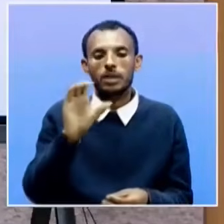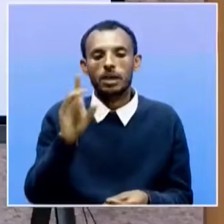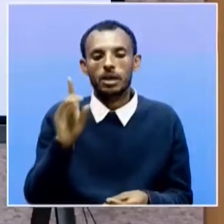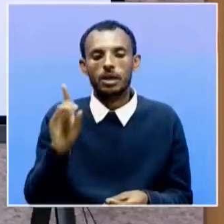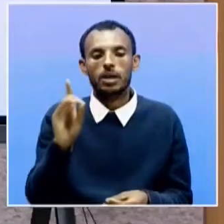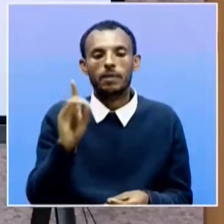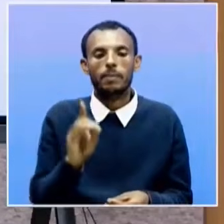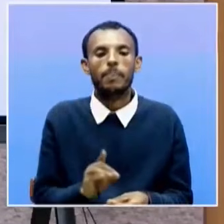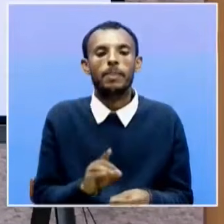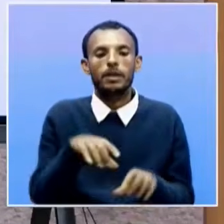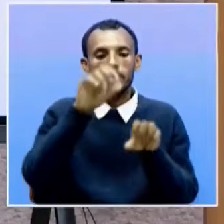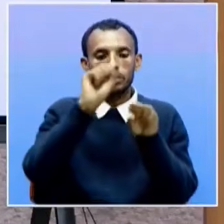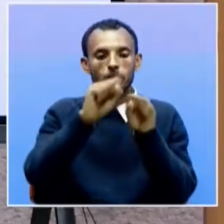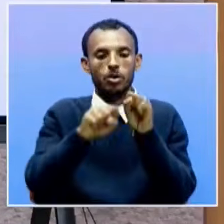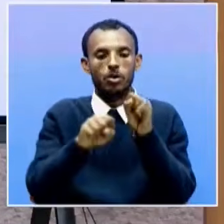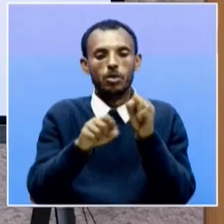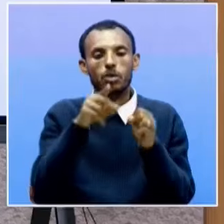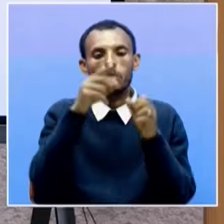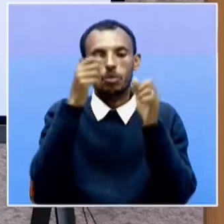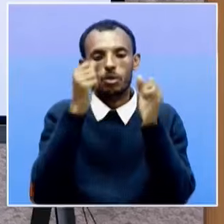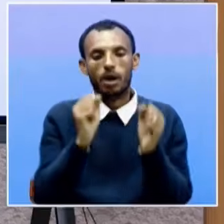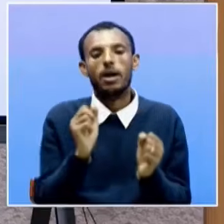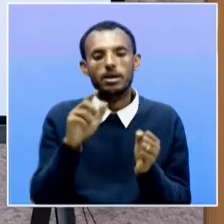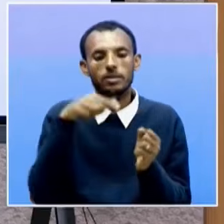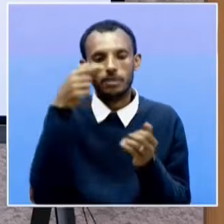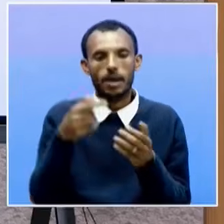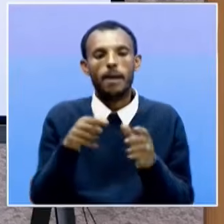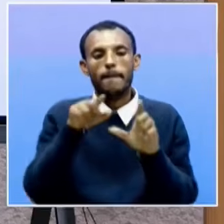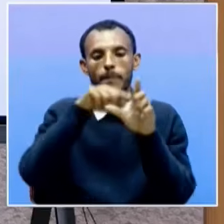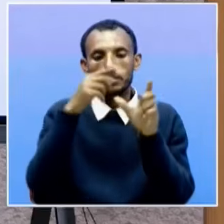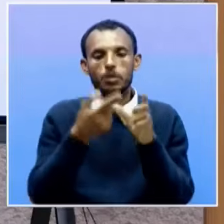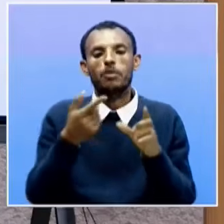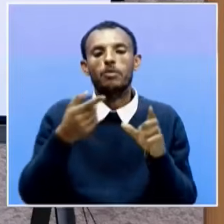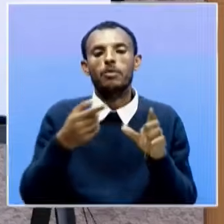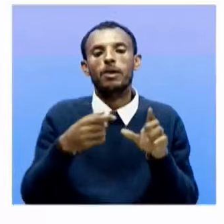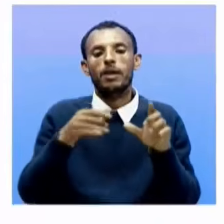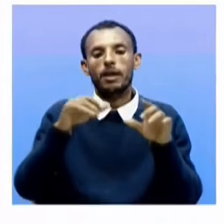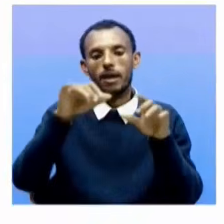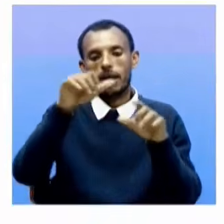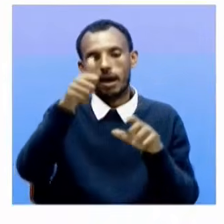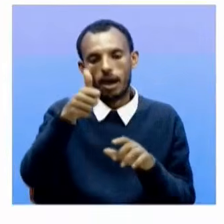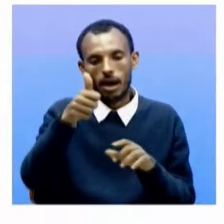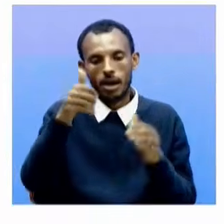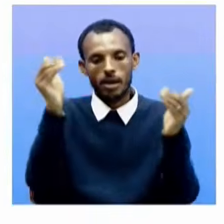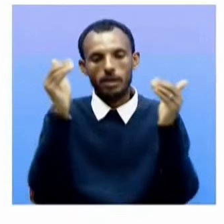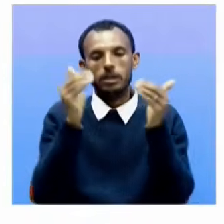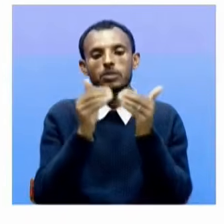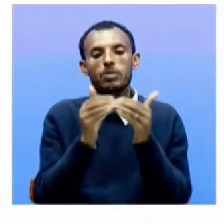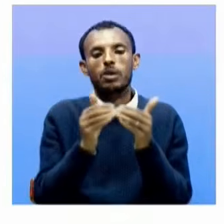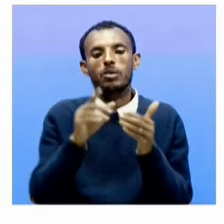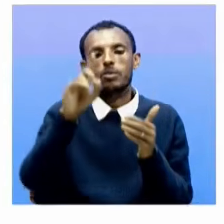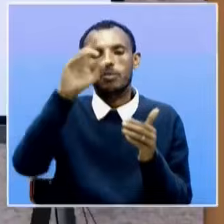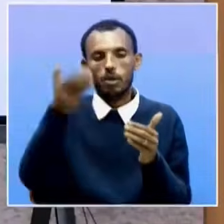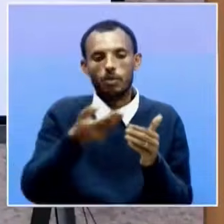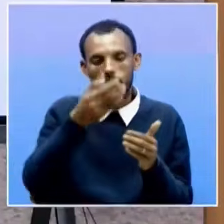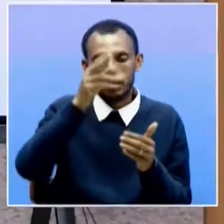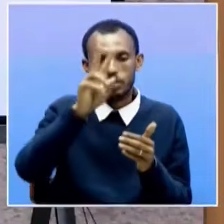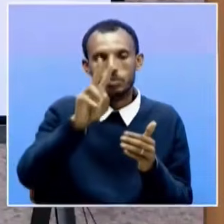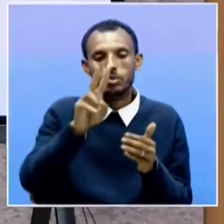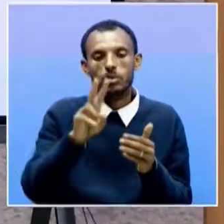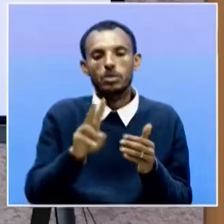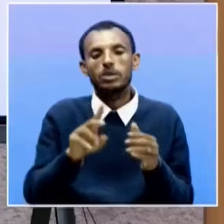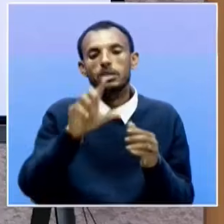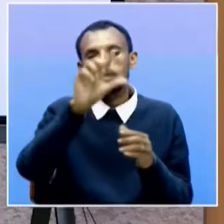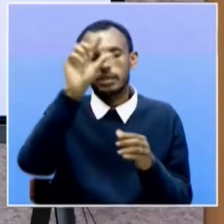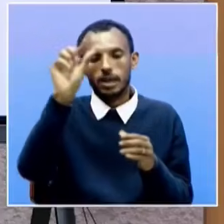BCD, so you can say measure of angle A is equal to half of the